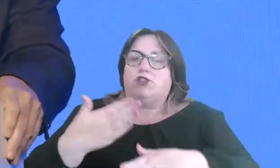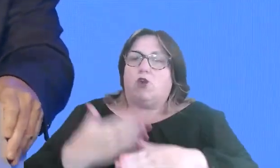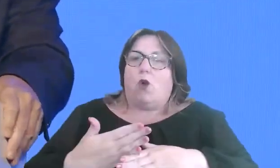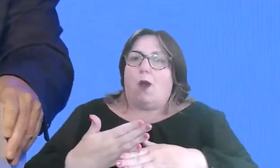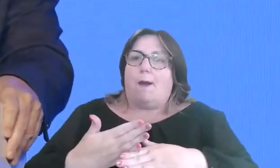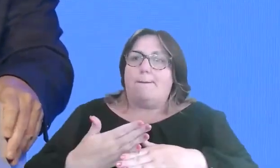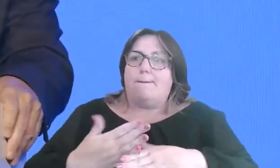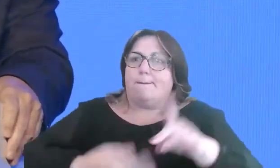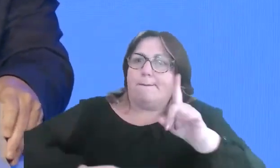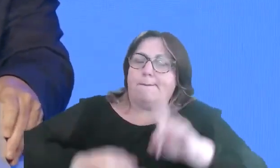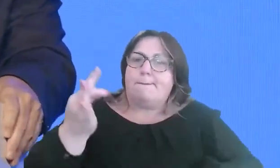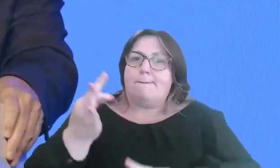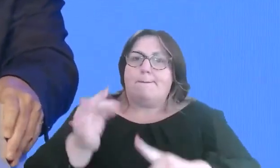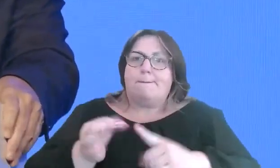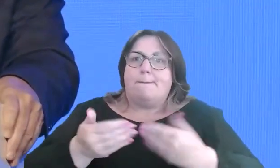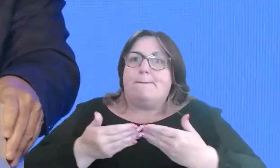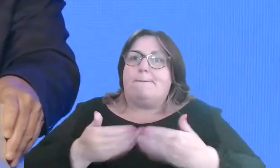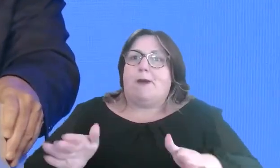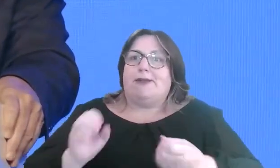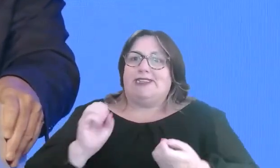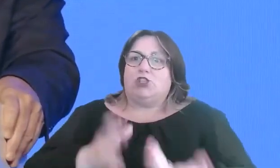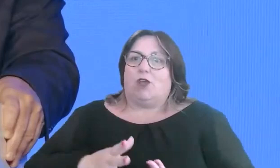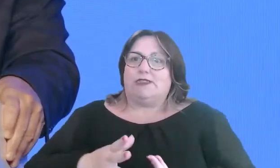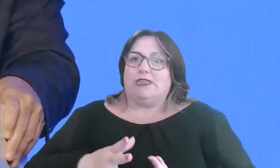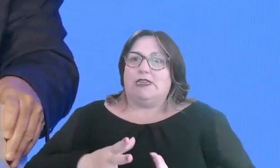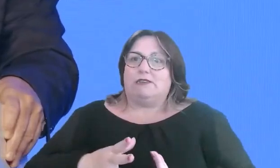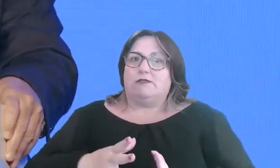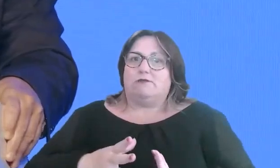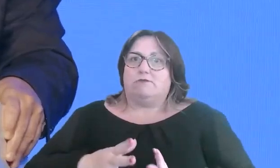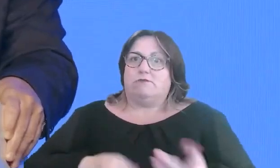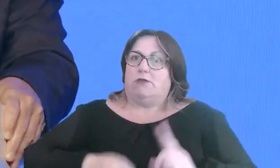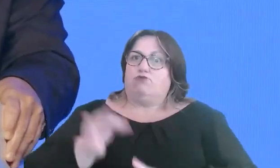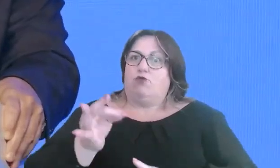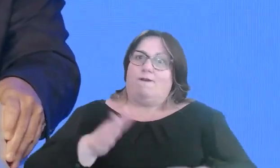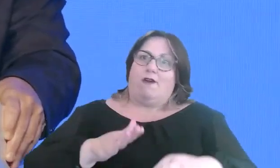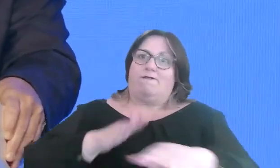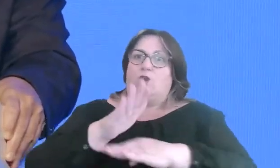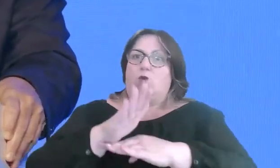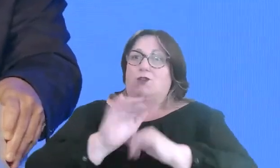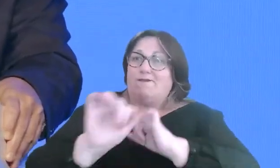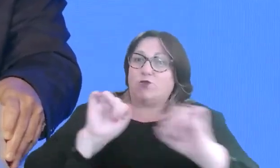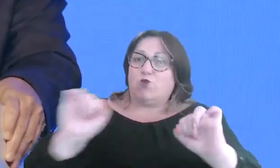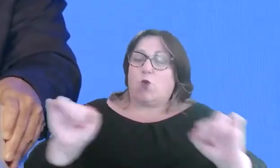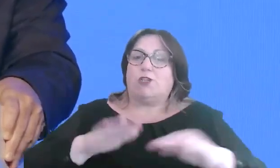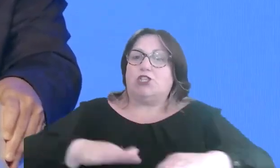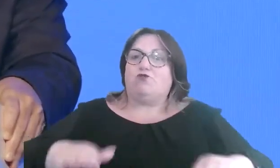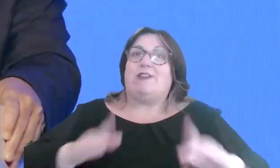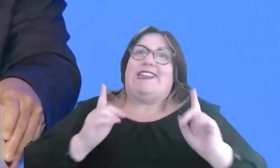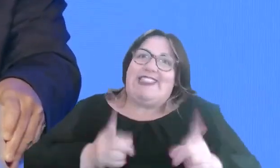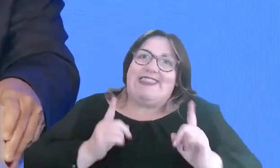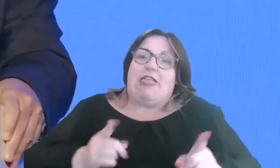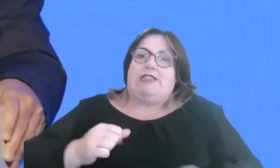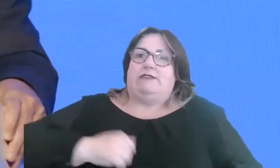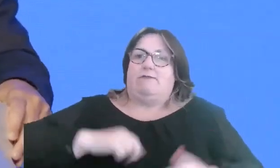better future for your children. That, to me, is the opportunity we must seize. That's what my plan for change will